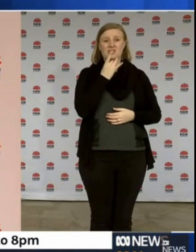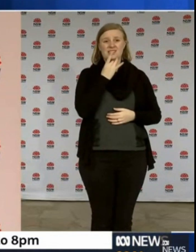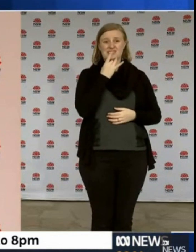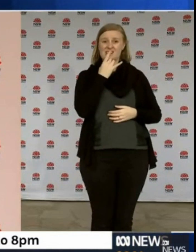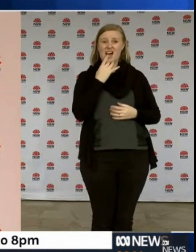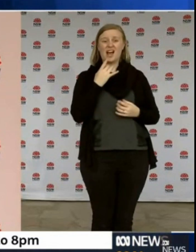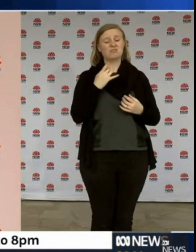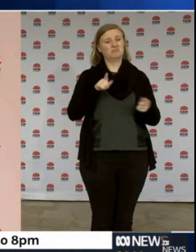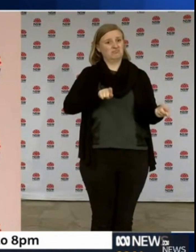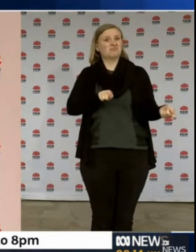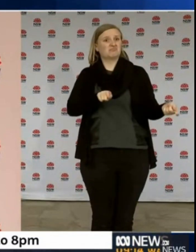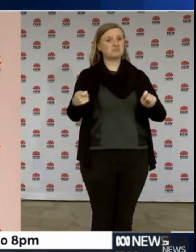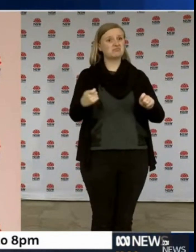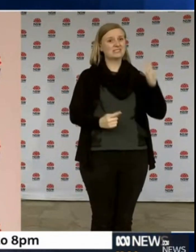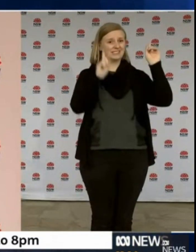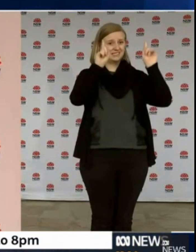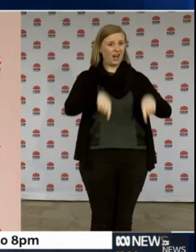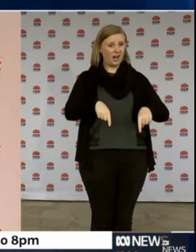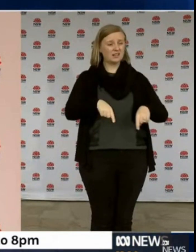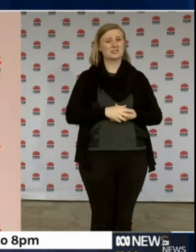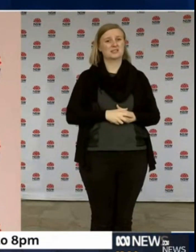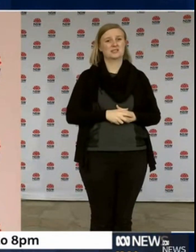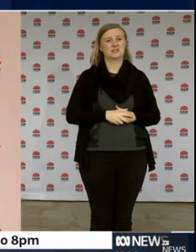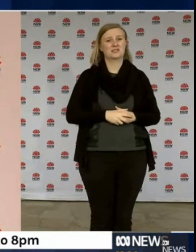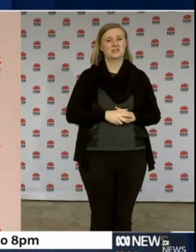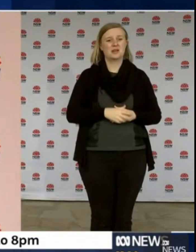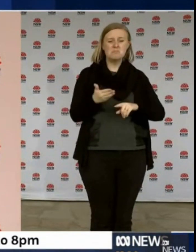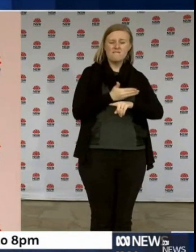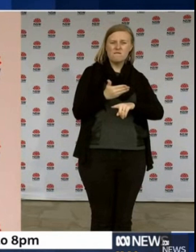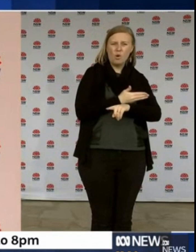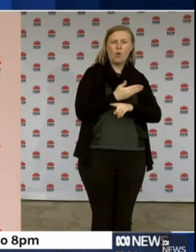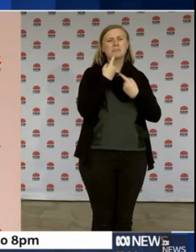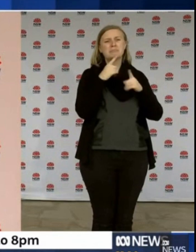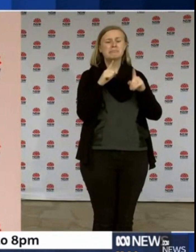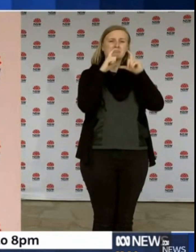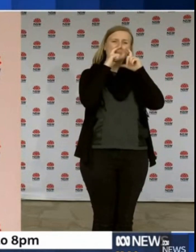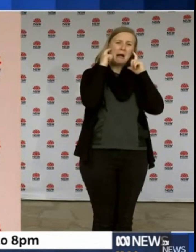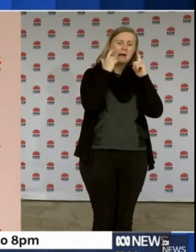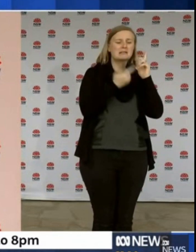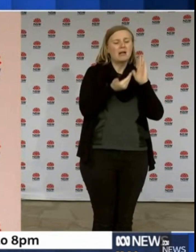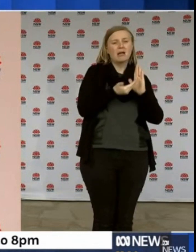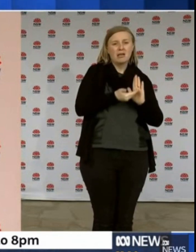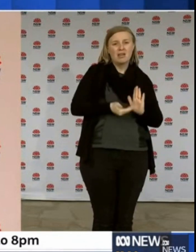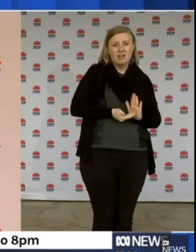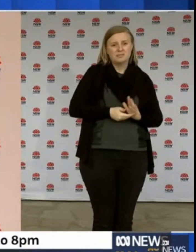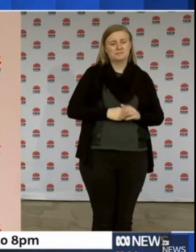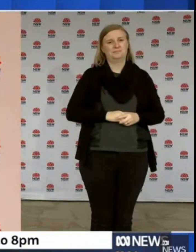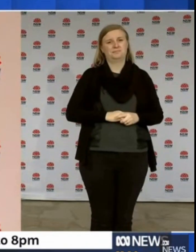other mitigations earlier on, but the cases we have now reflect